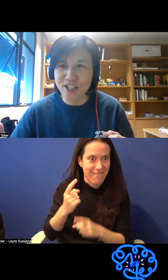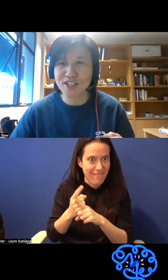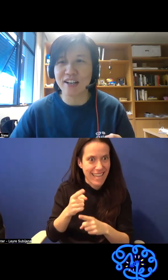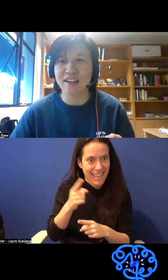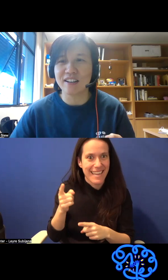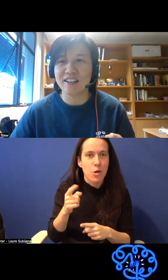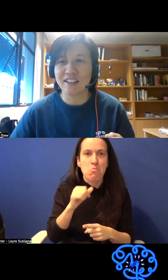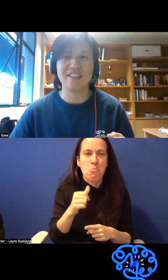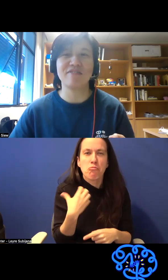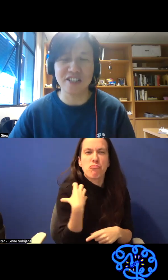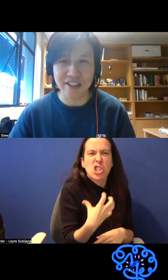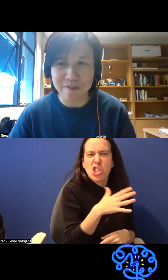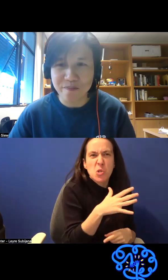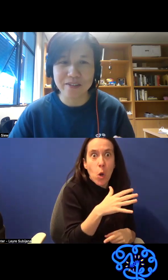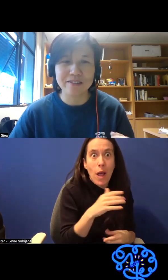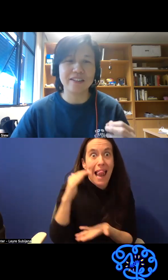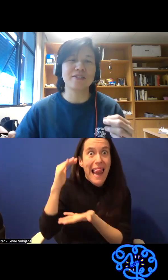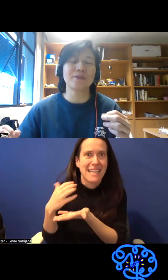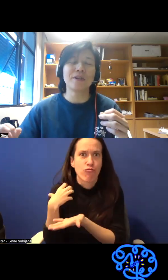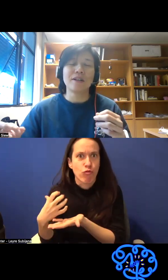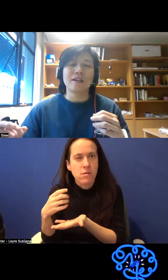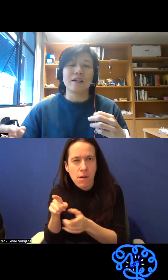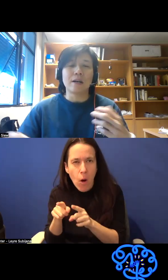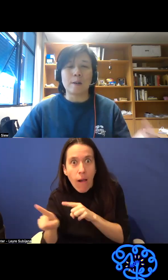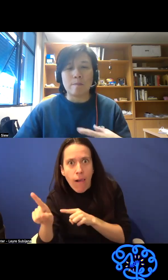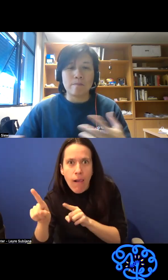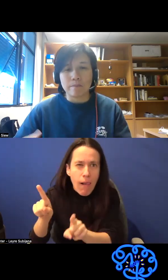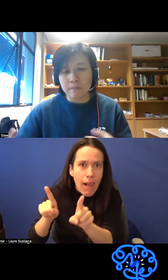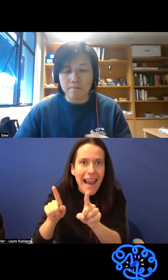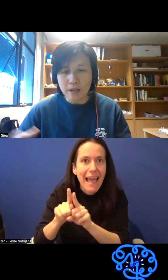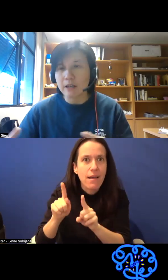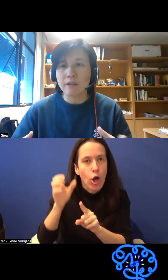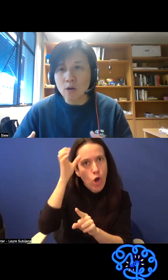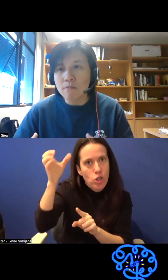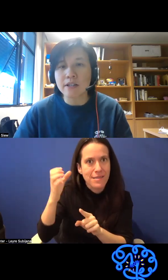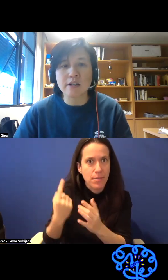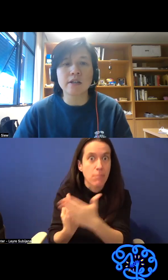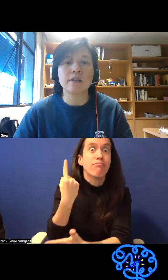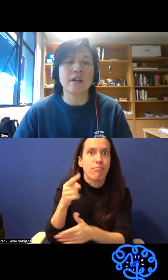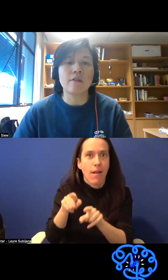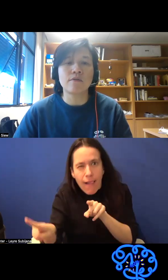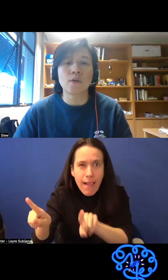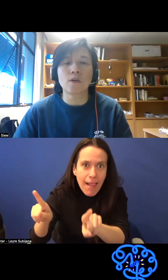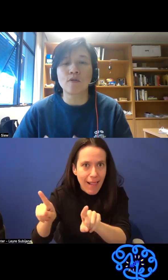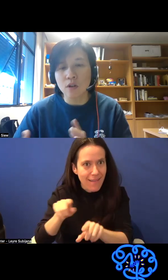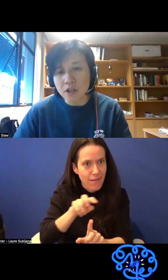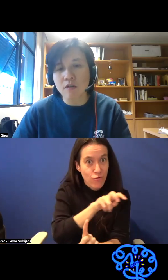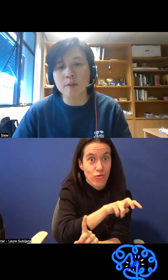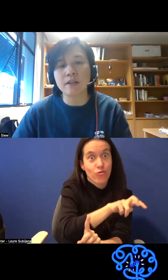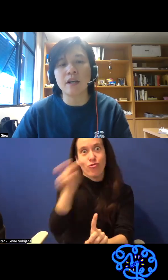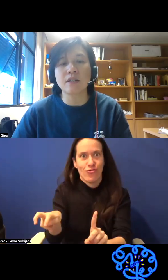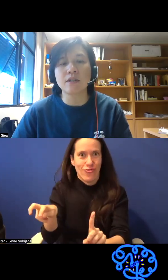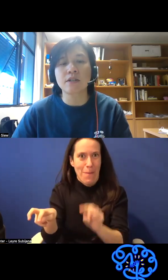less rich that are getting richer now. Okay, so um, big take-home message here is that for